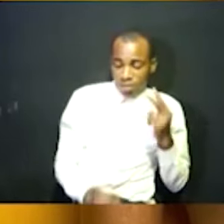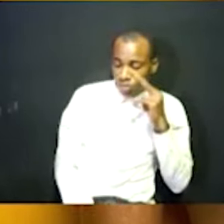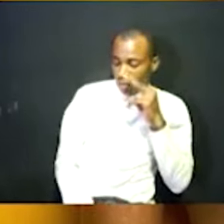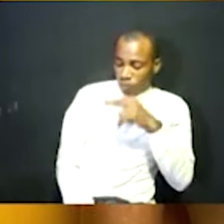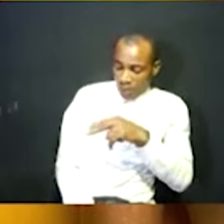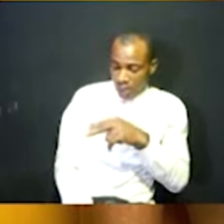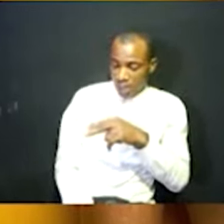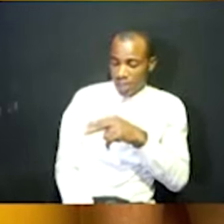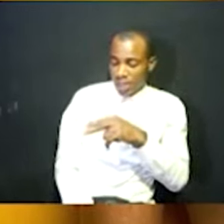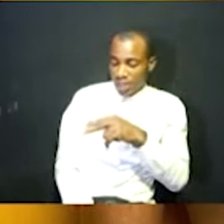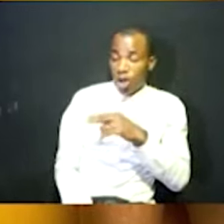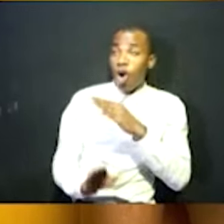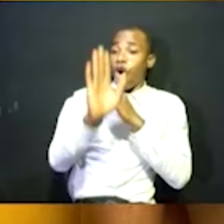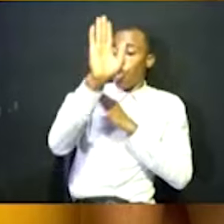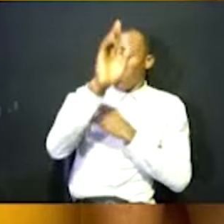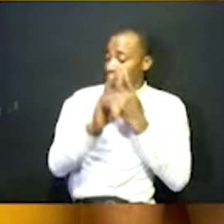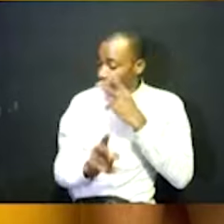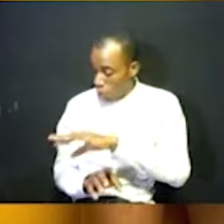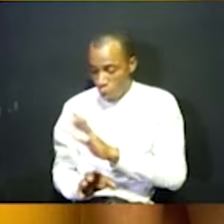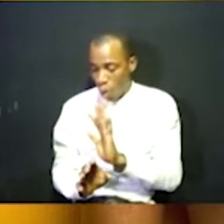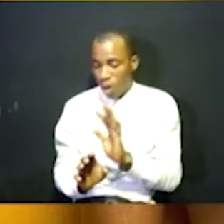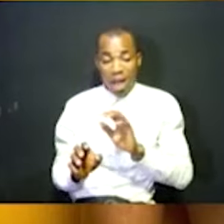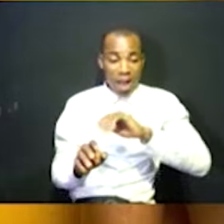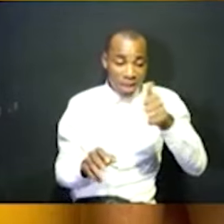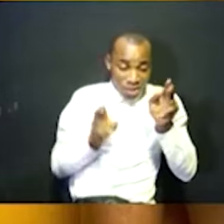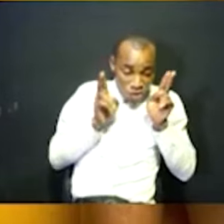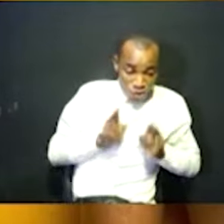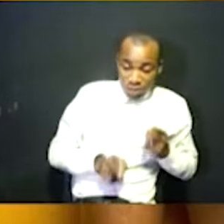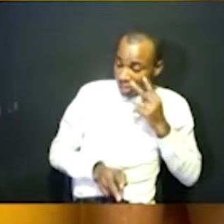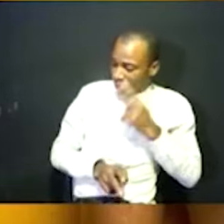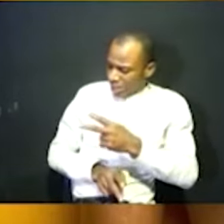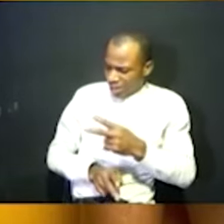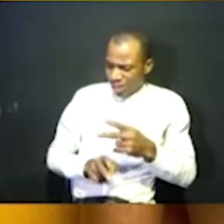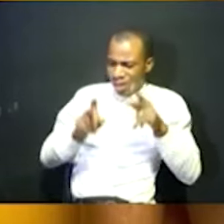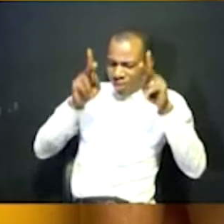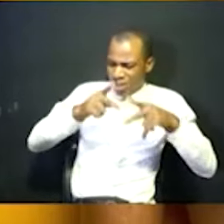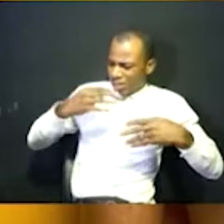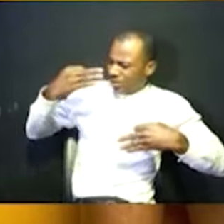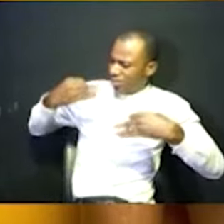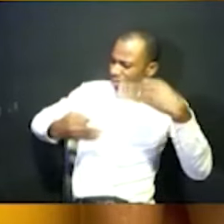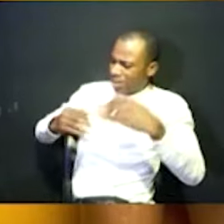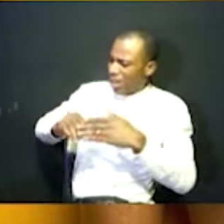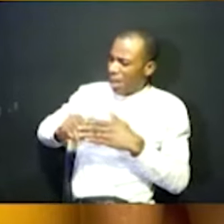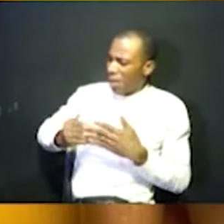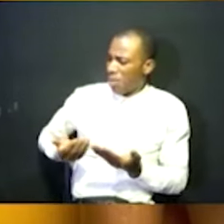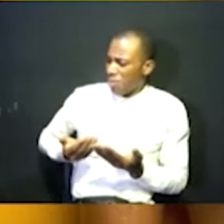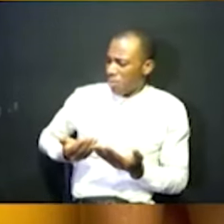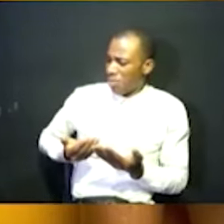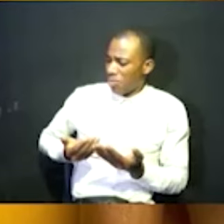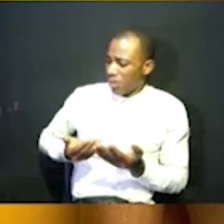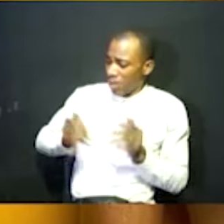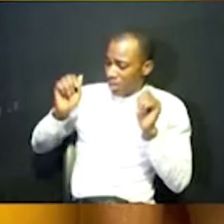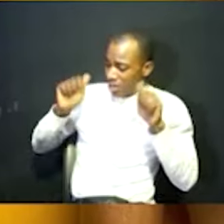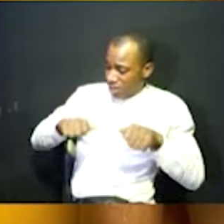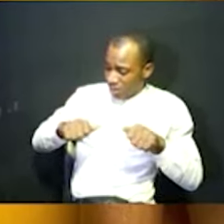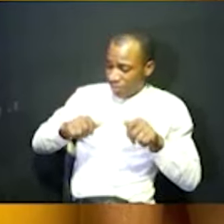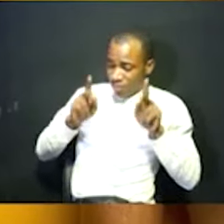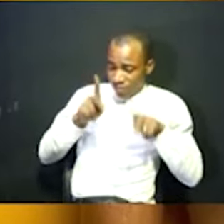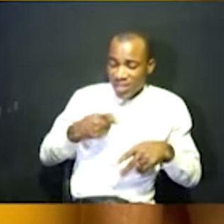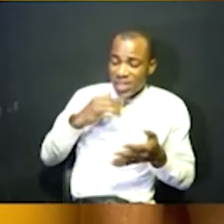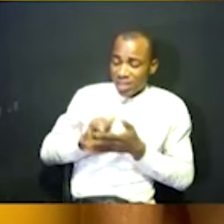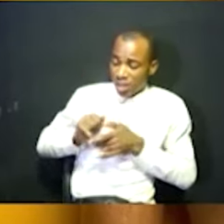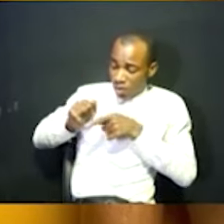God, what will that person conclude about the nature and the character of God? Se